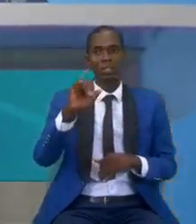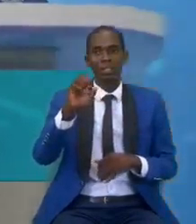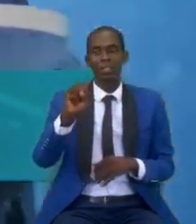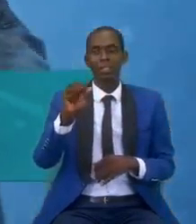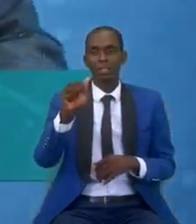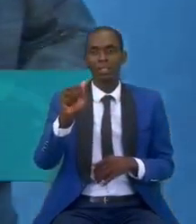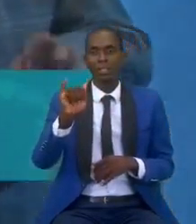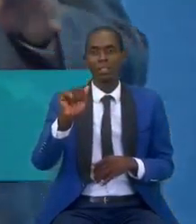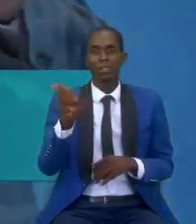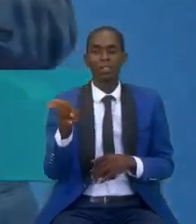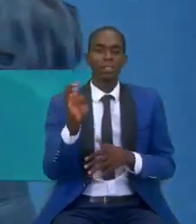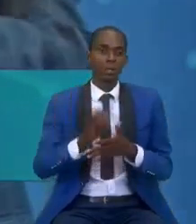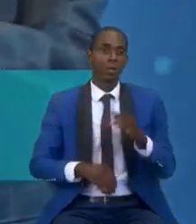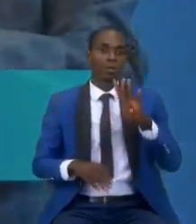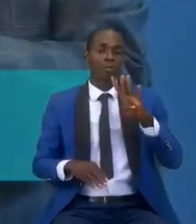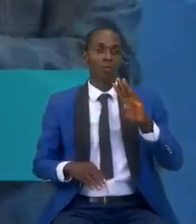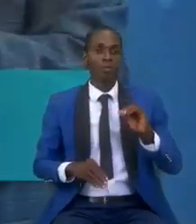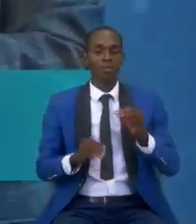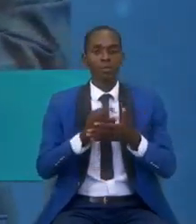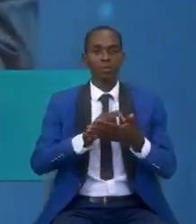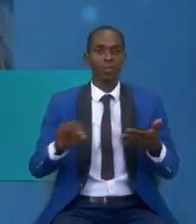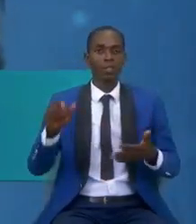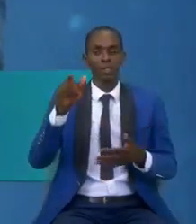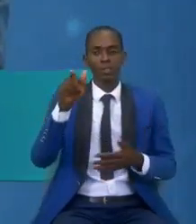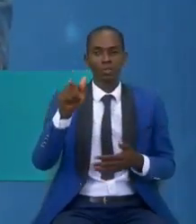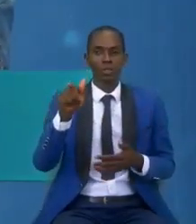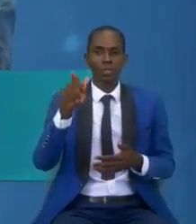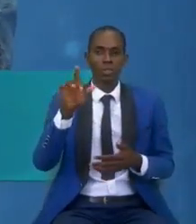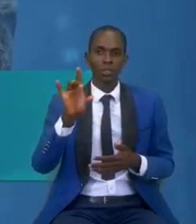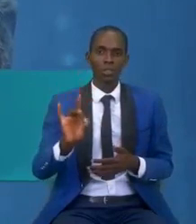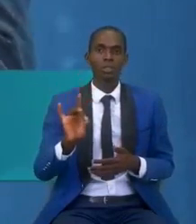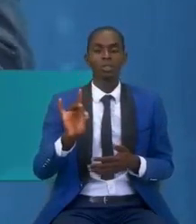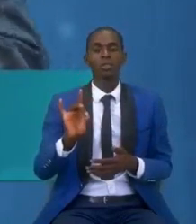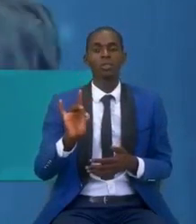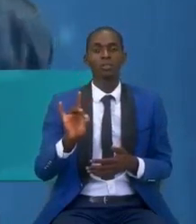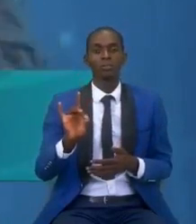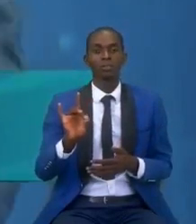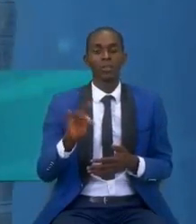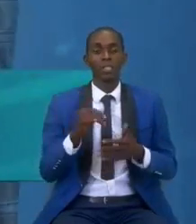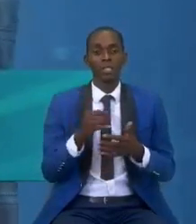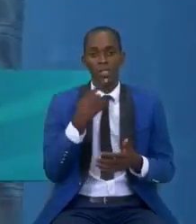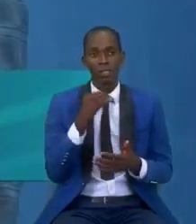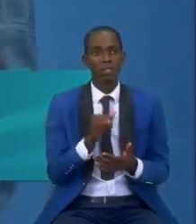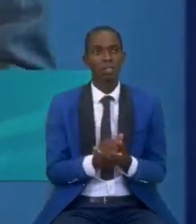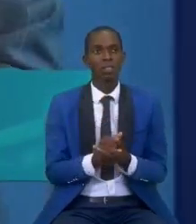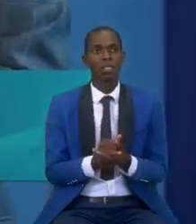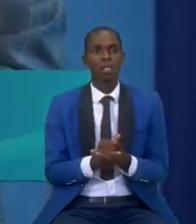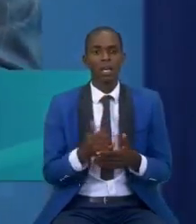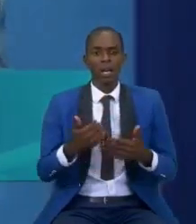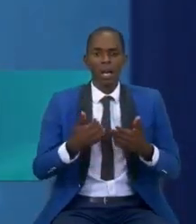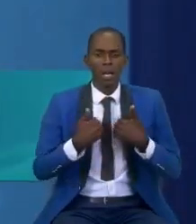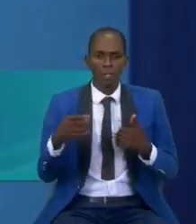from verse 28. It said, hast thou not known? Hast thou not heard that